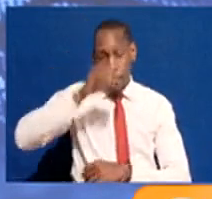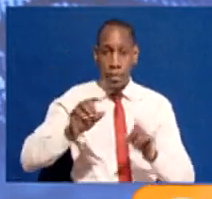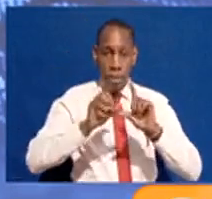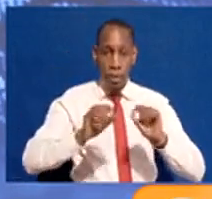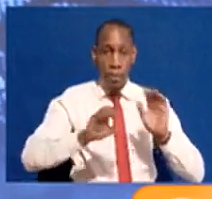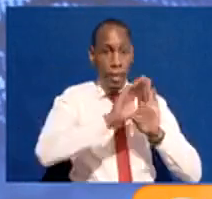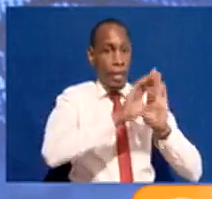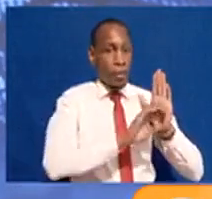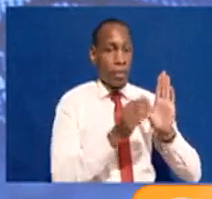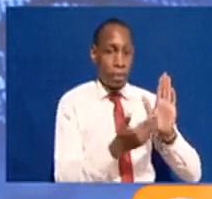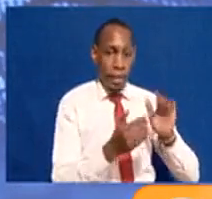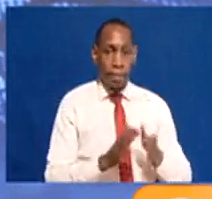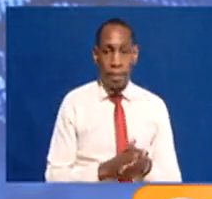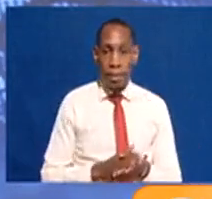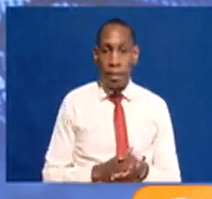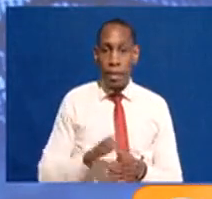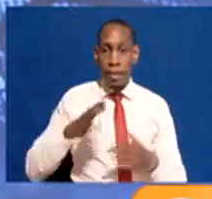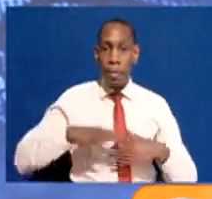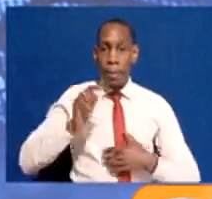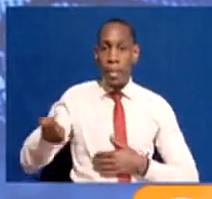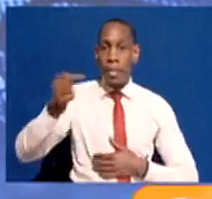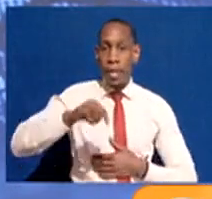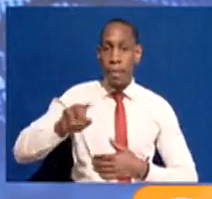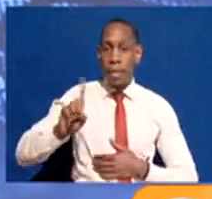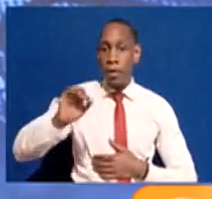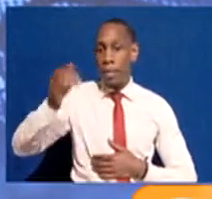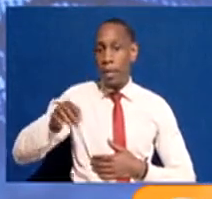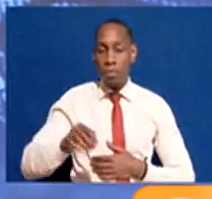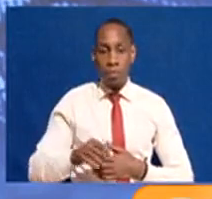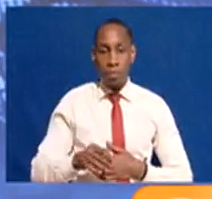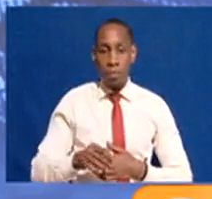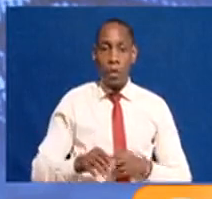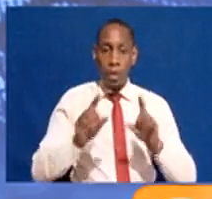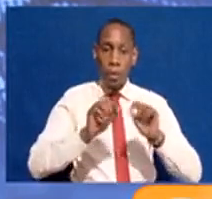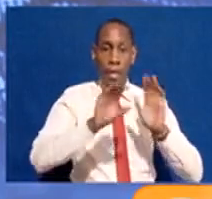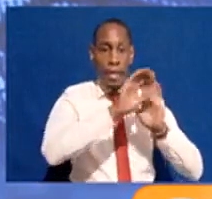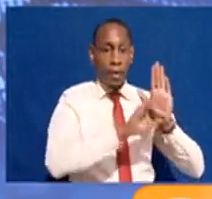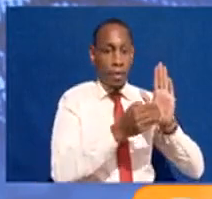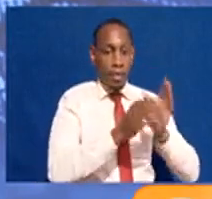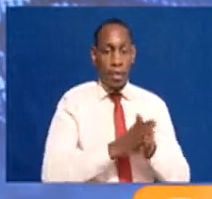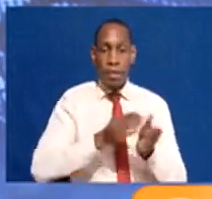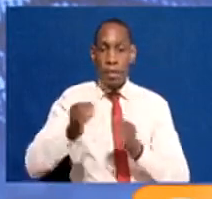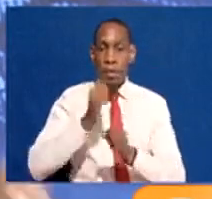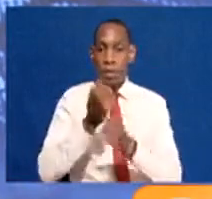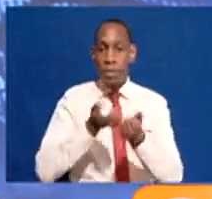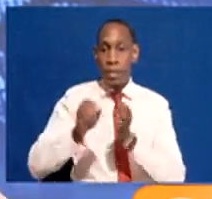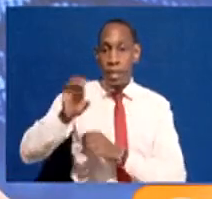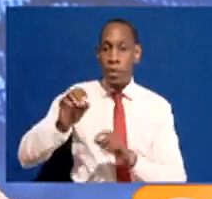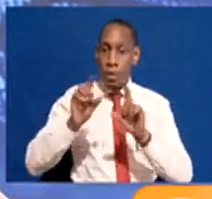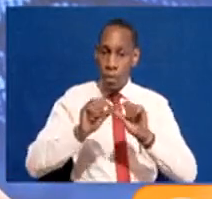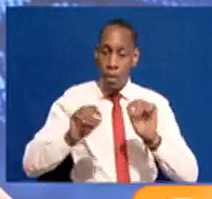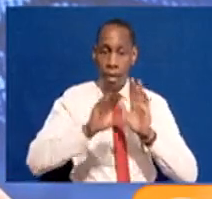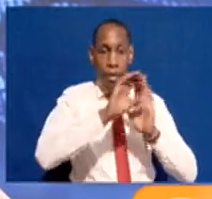said. People don't have to be in the capital, Nairobi, they said. Go do business in the counties, they